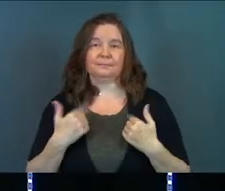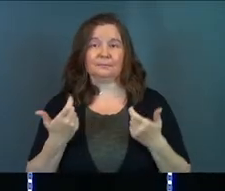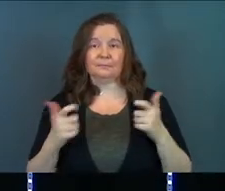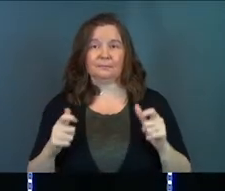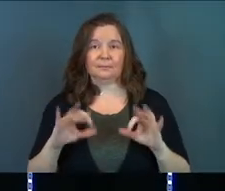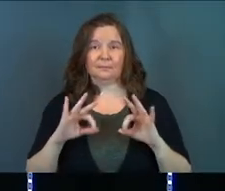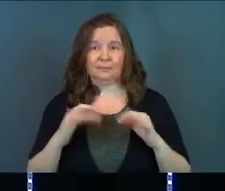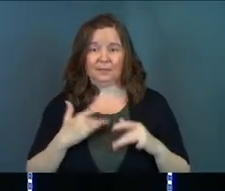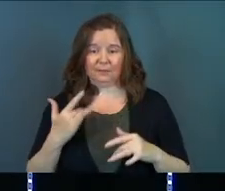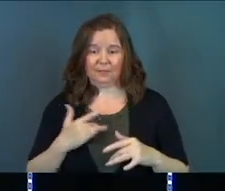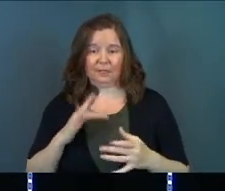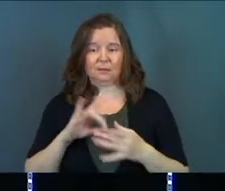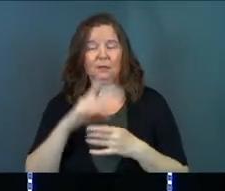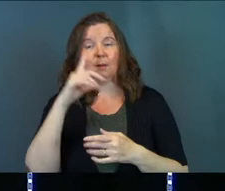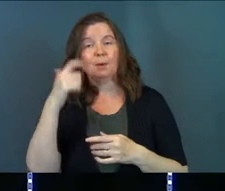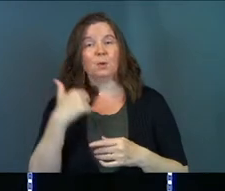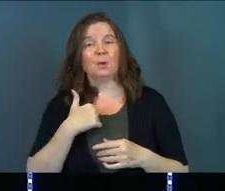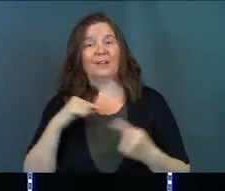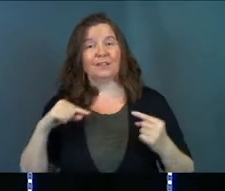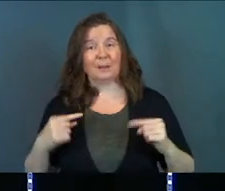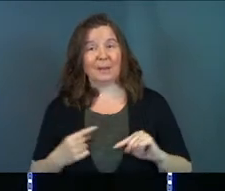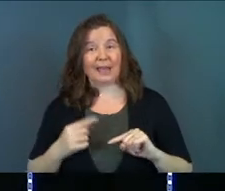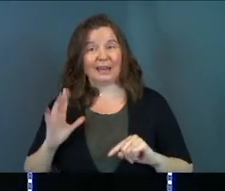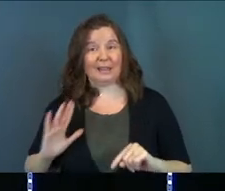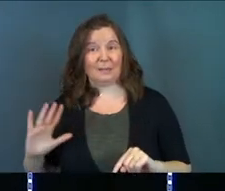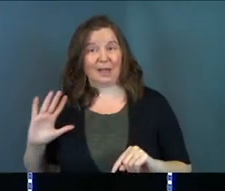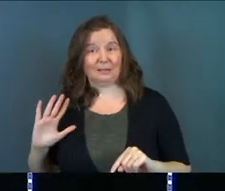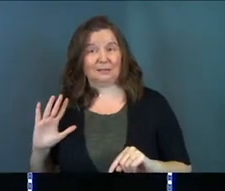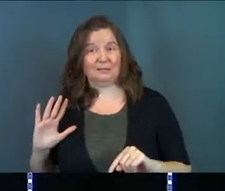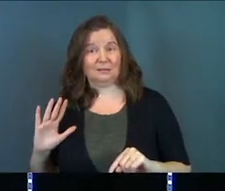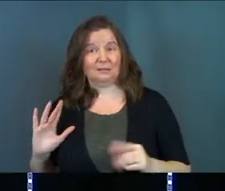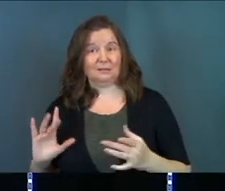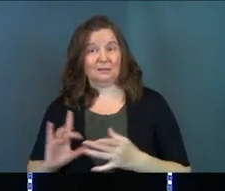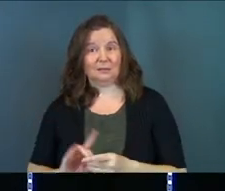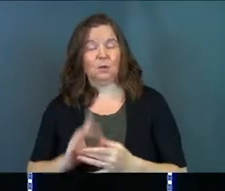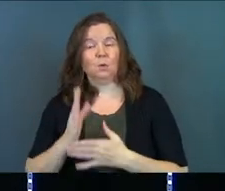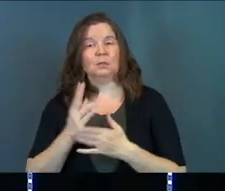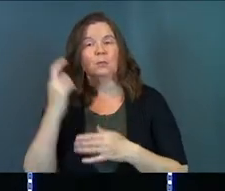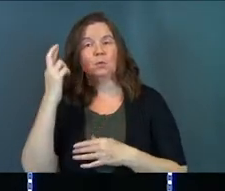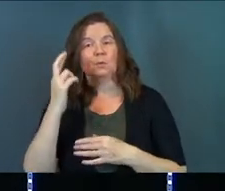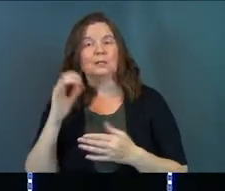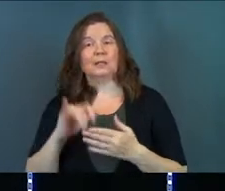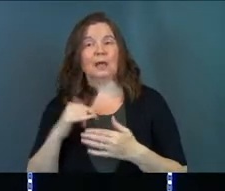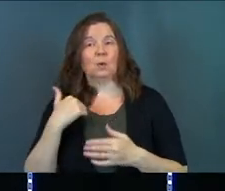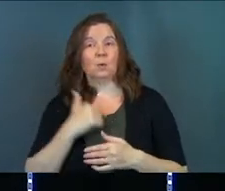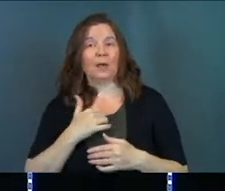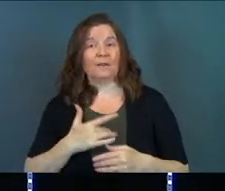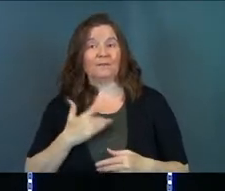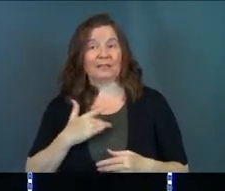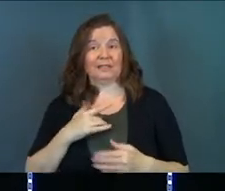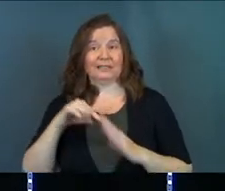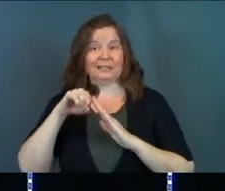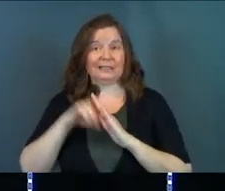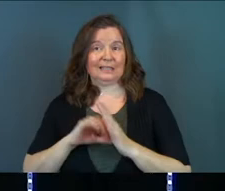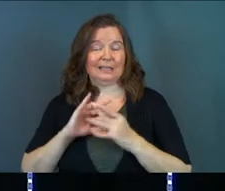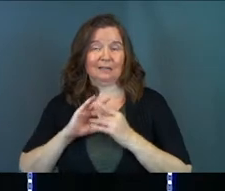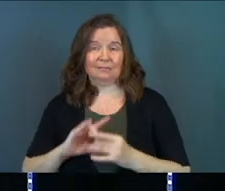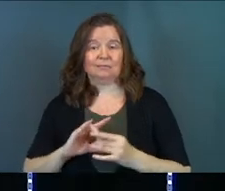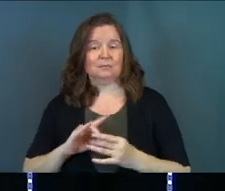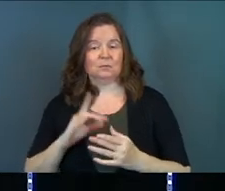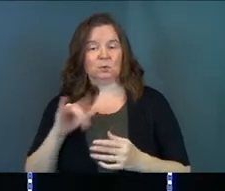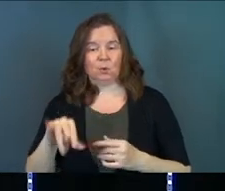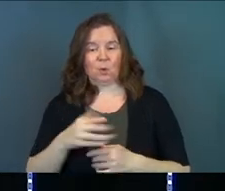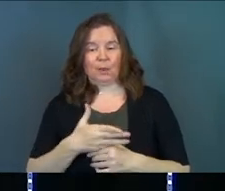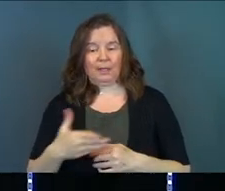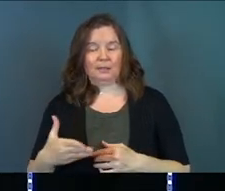big feelings attached to those things is because we got pain in our past. Or some of the reason that we got feelings, deep feelings that are